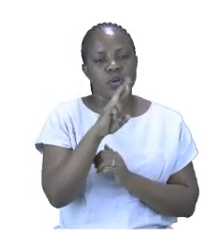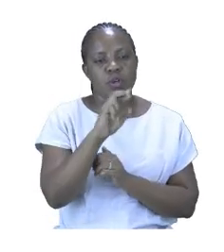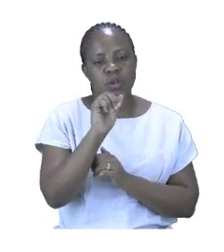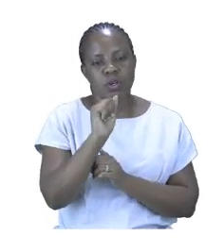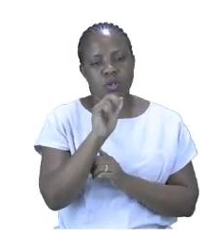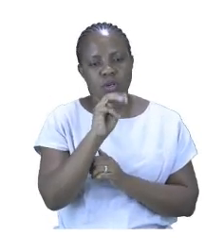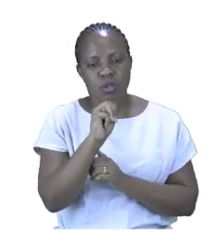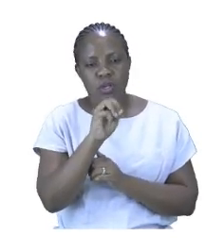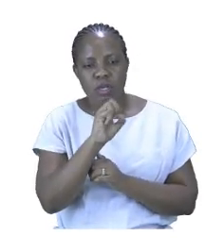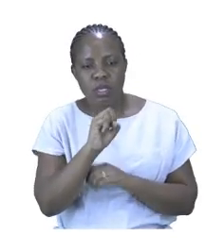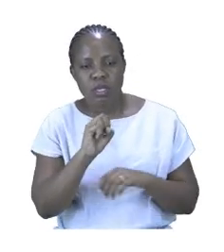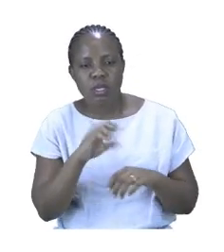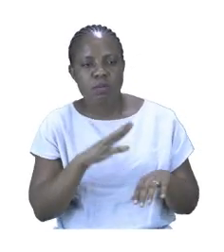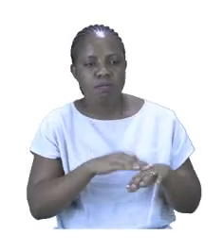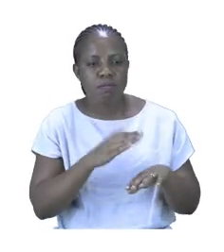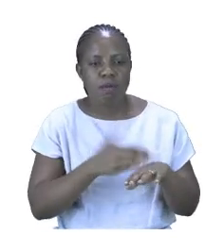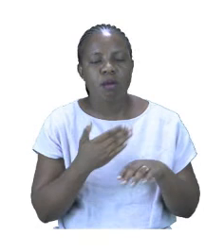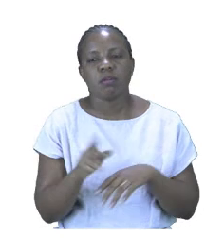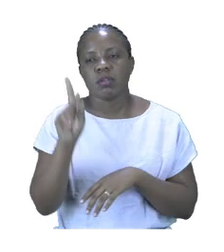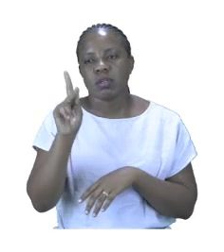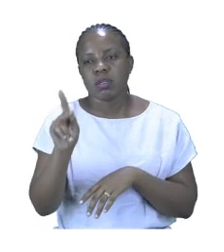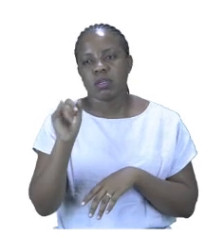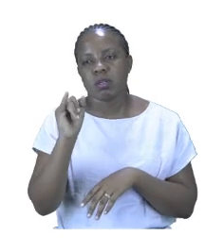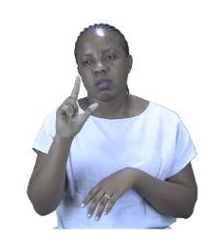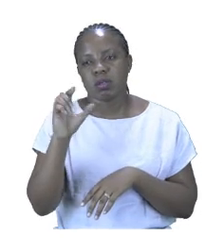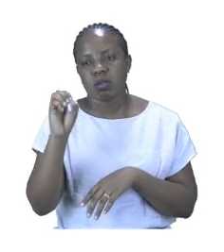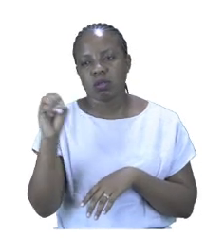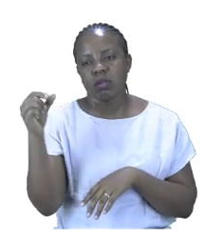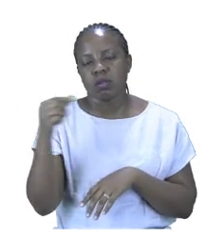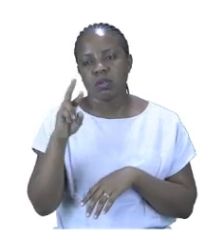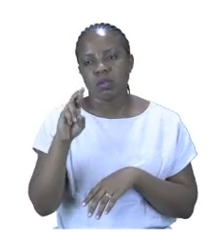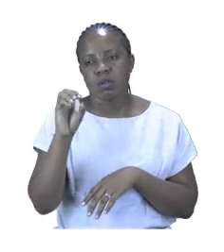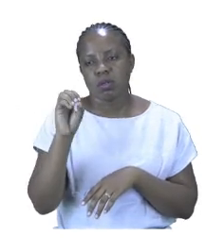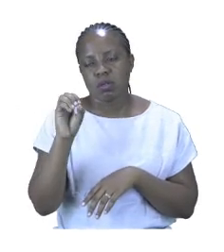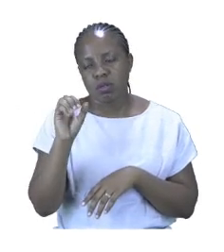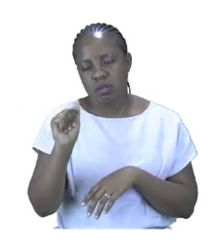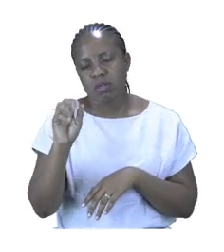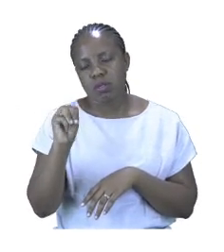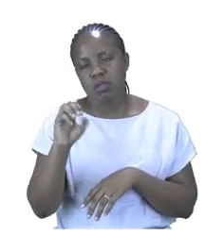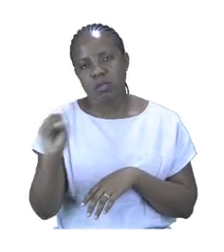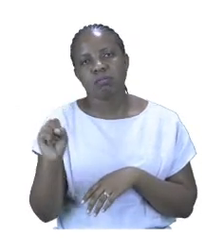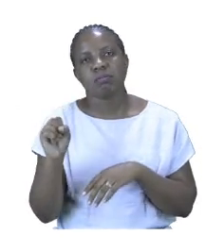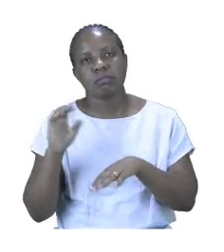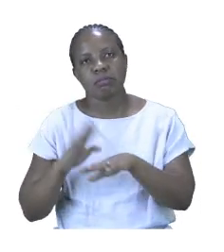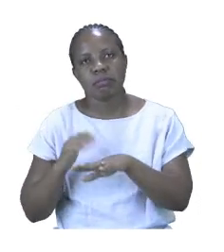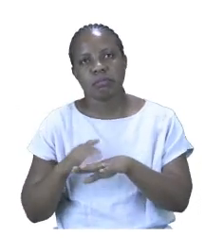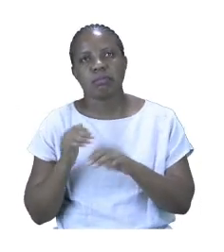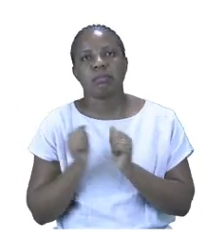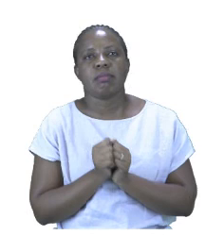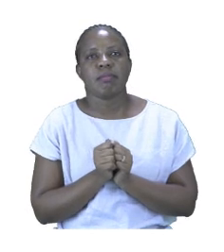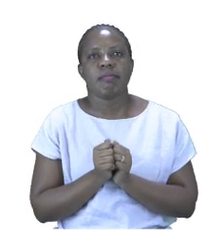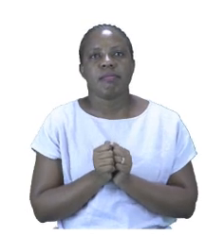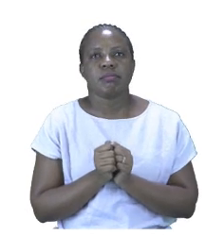to tell whether it is heavier or lighter than the items you pick.